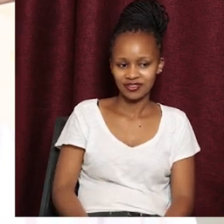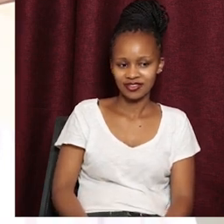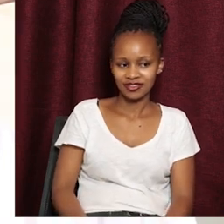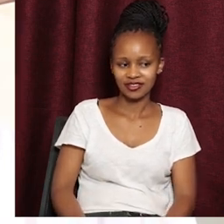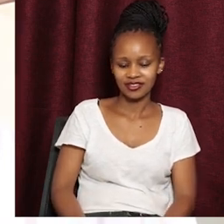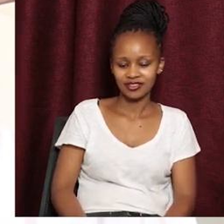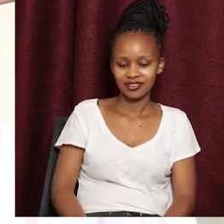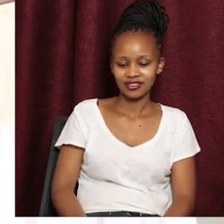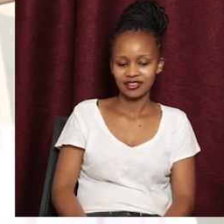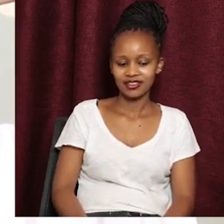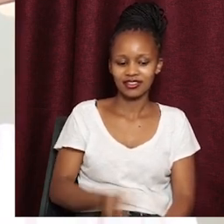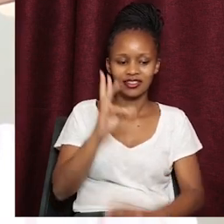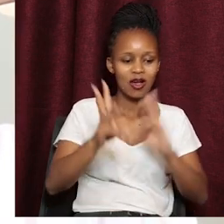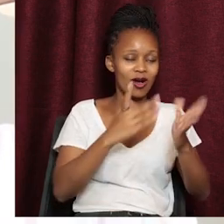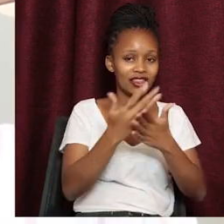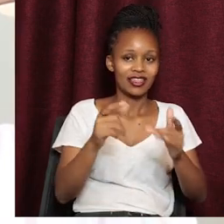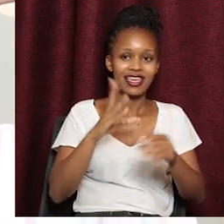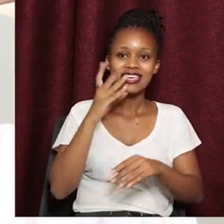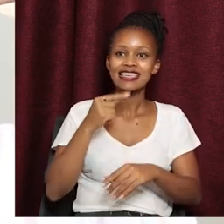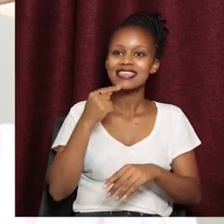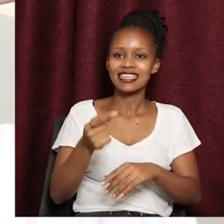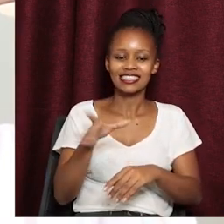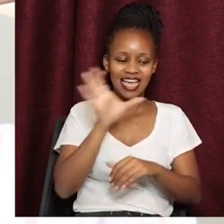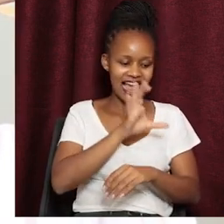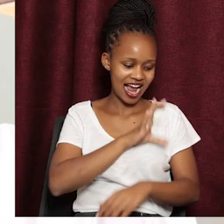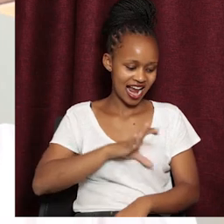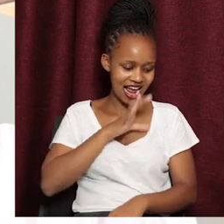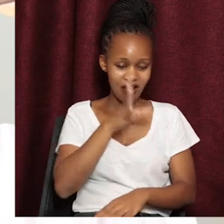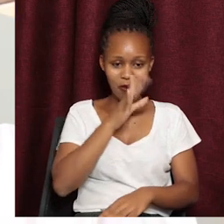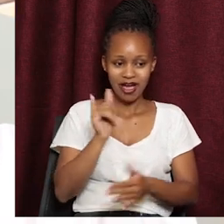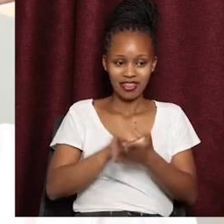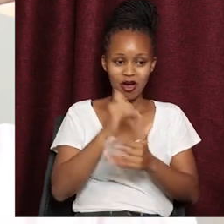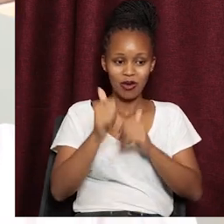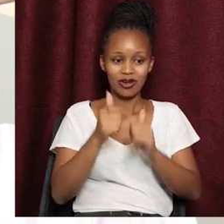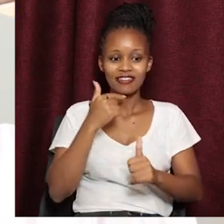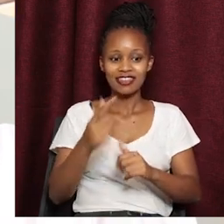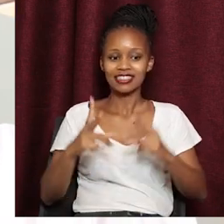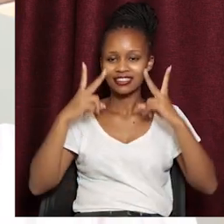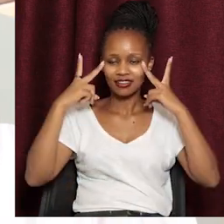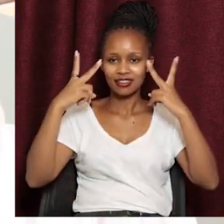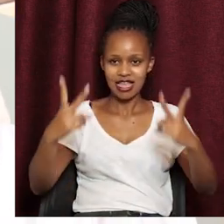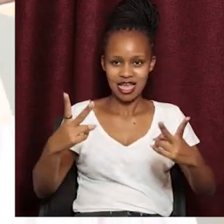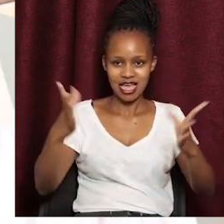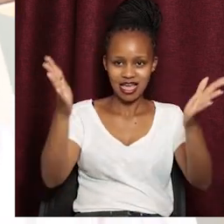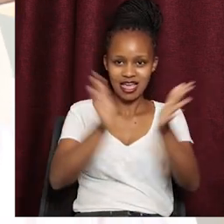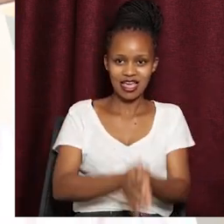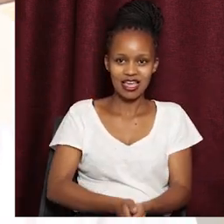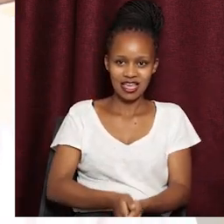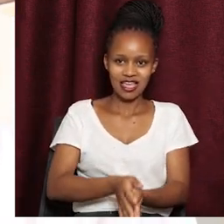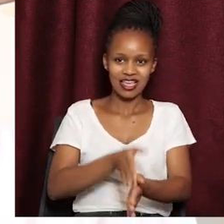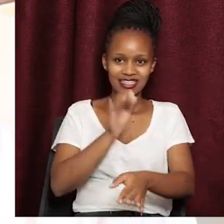Material world is characterized by that which is seen and tactile.